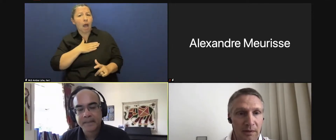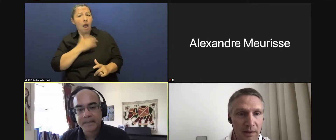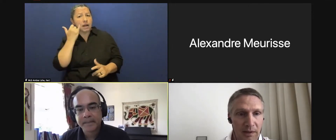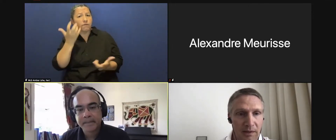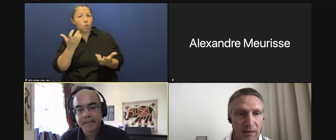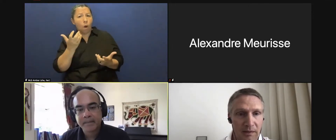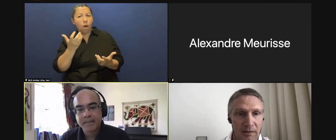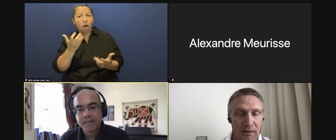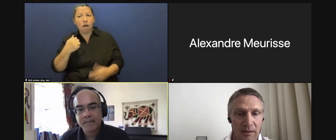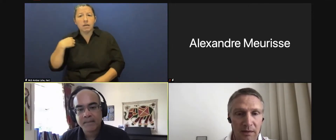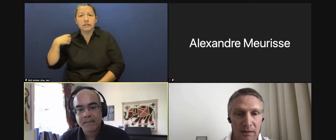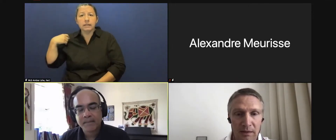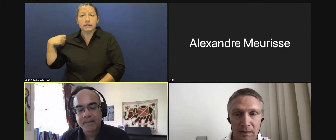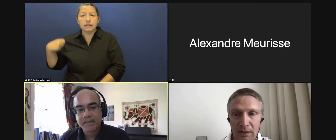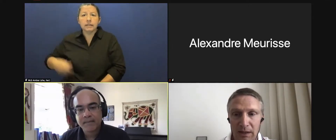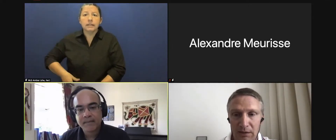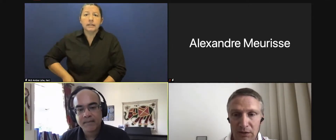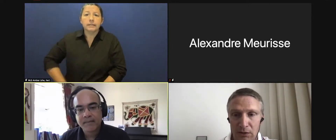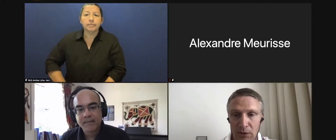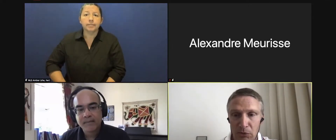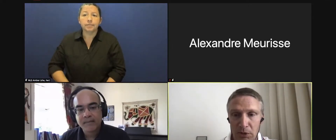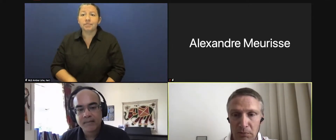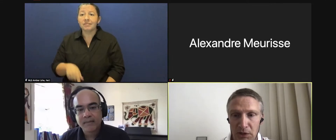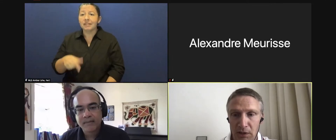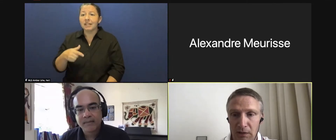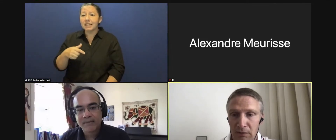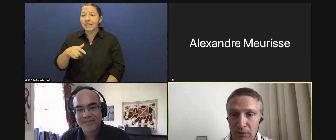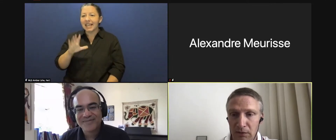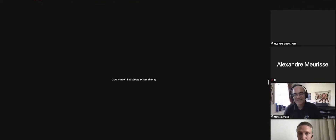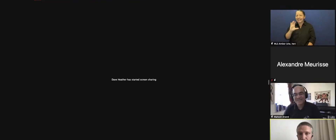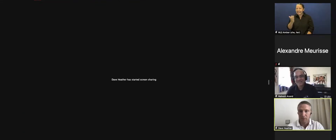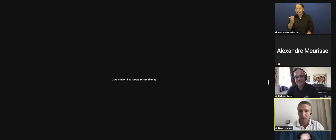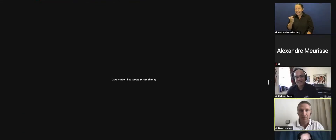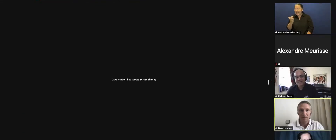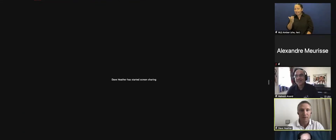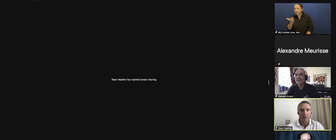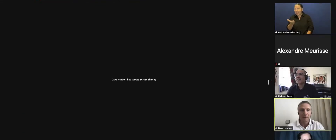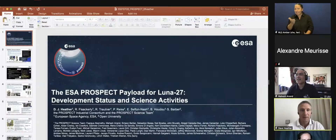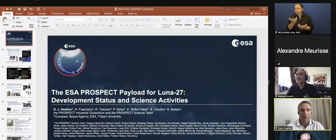yeah. Yeah. This is looking more promising. So